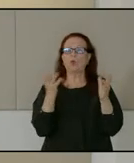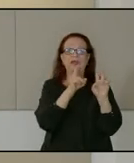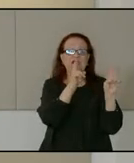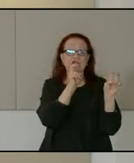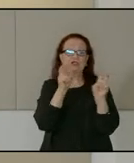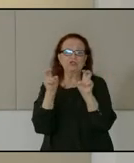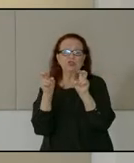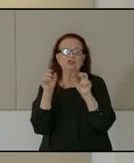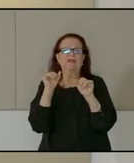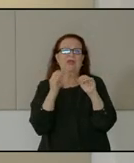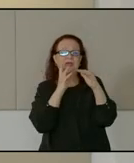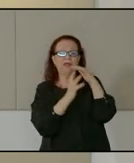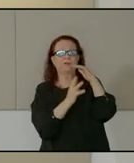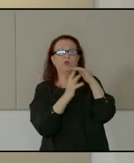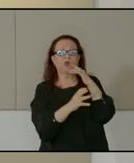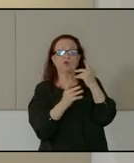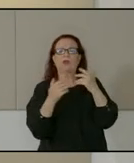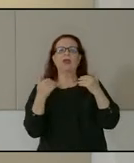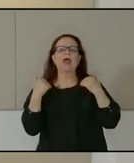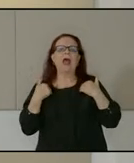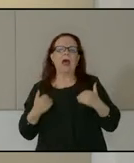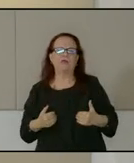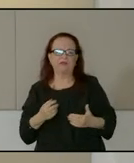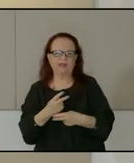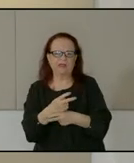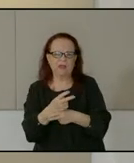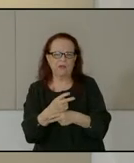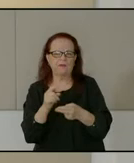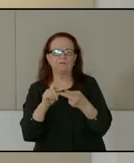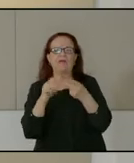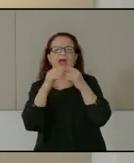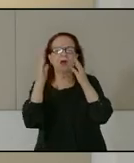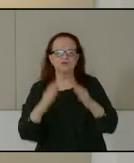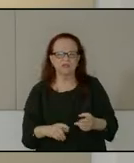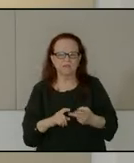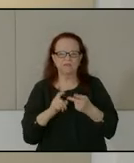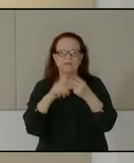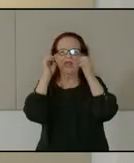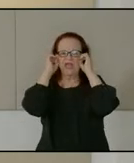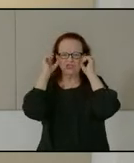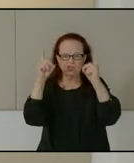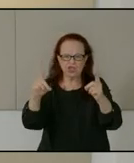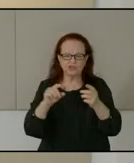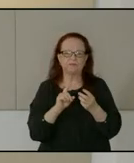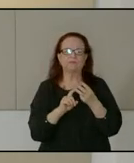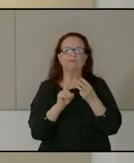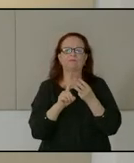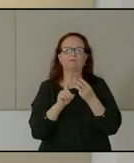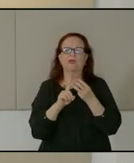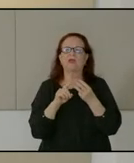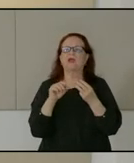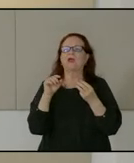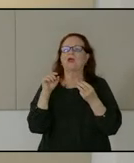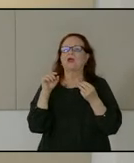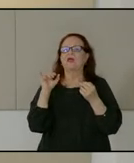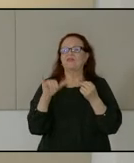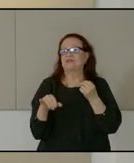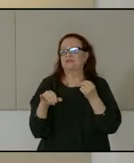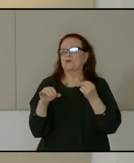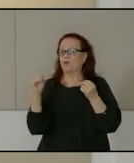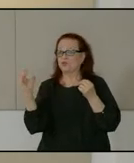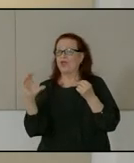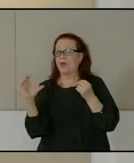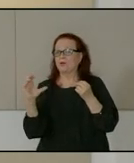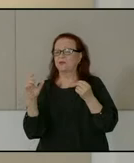face, healthcare is an immigrant issue. Housing is an immigrant issue. Education is an immigrant issue. And as Masih said, this county is